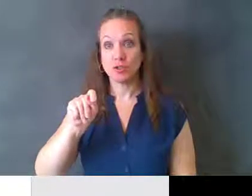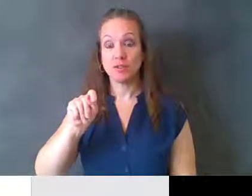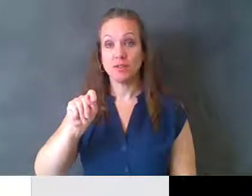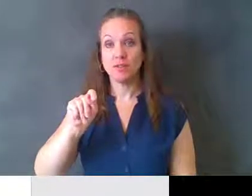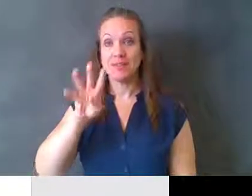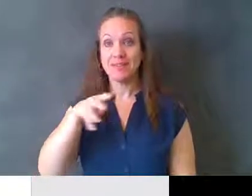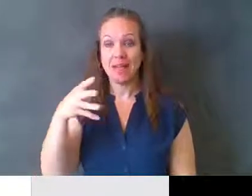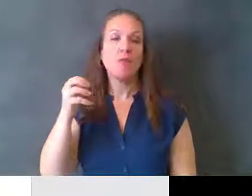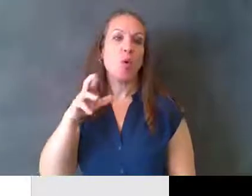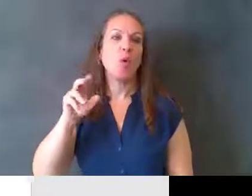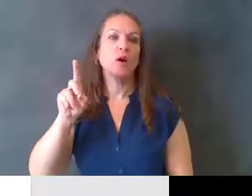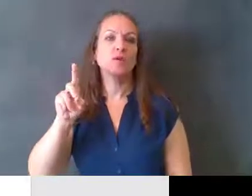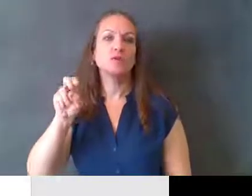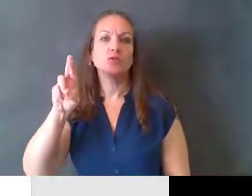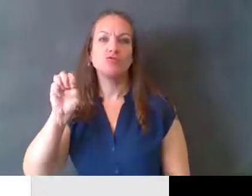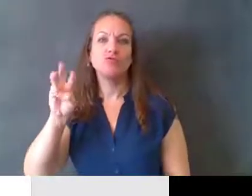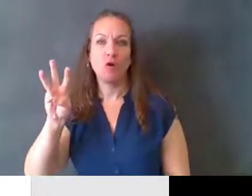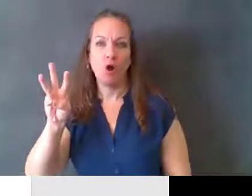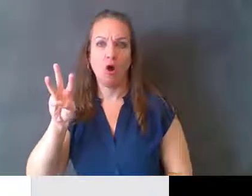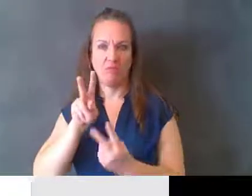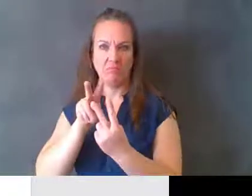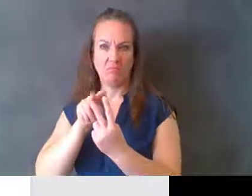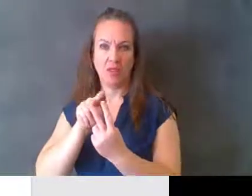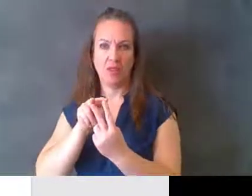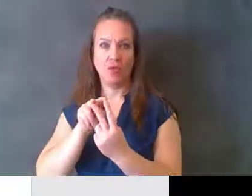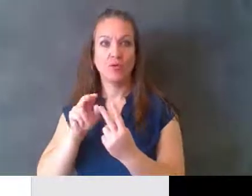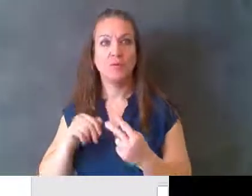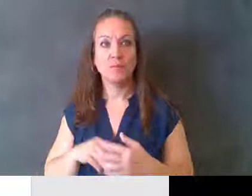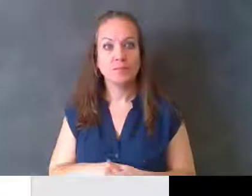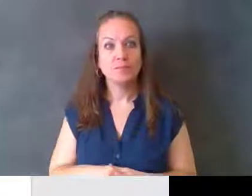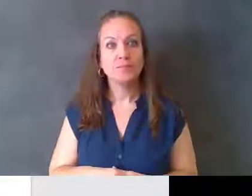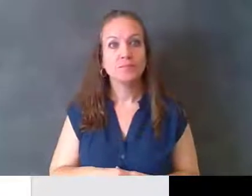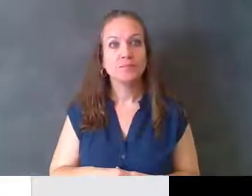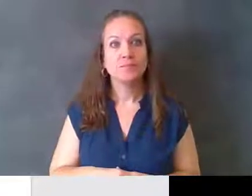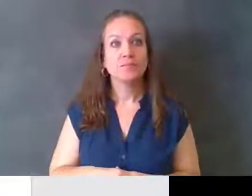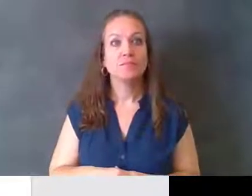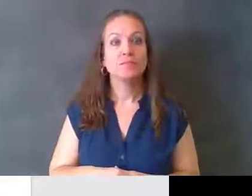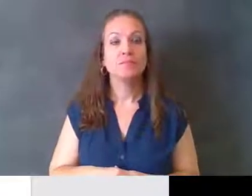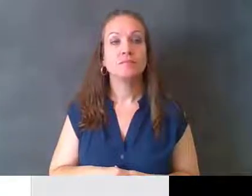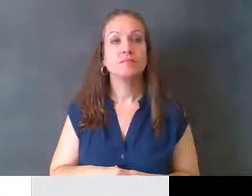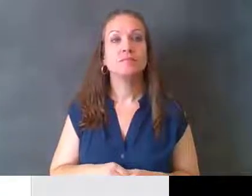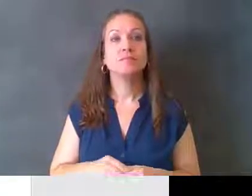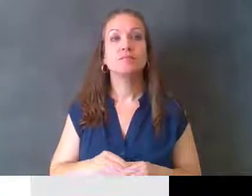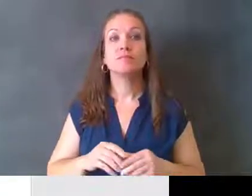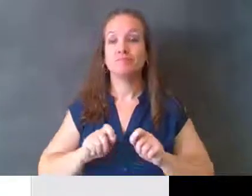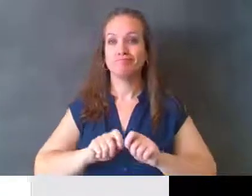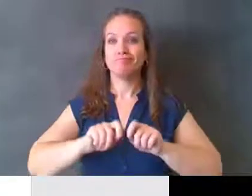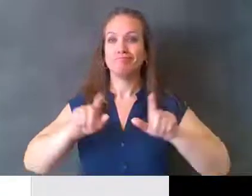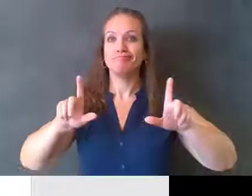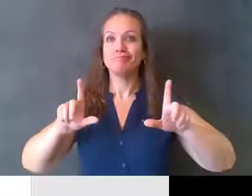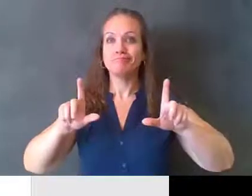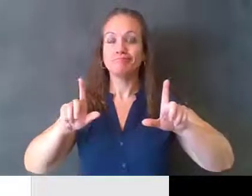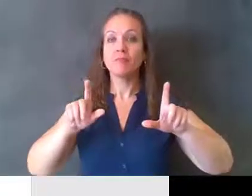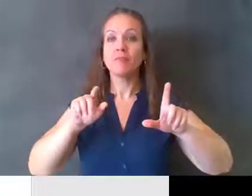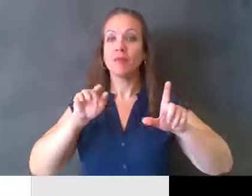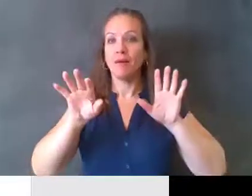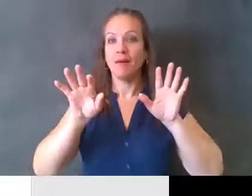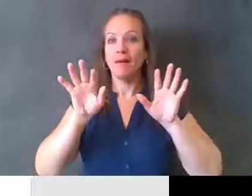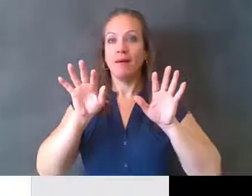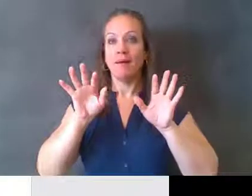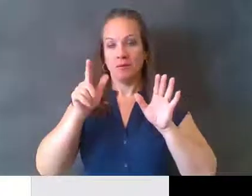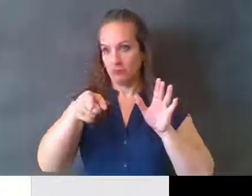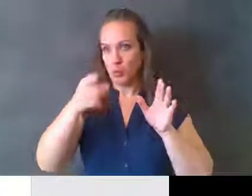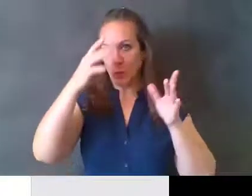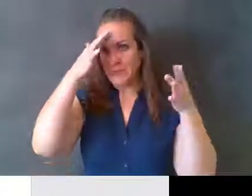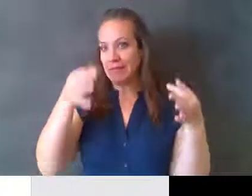Draw Table beneath that graph paper. And it pulls up a table menu here, and you can manually type